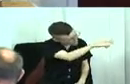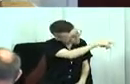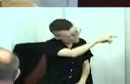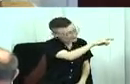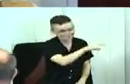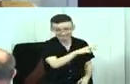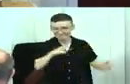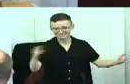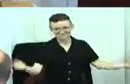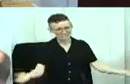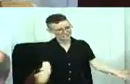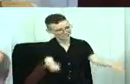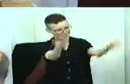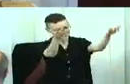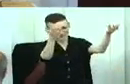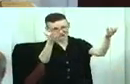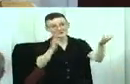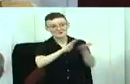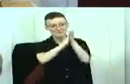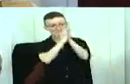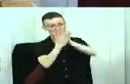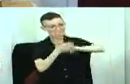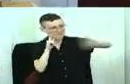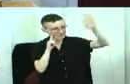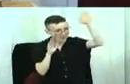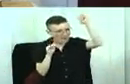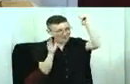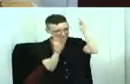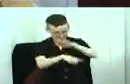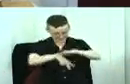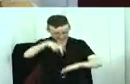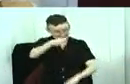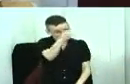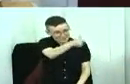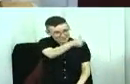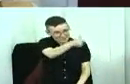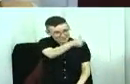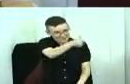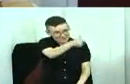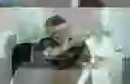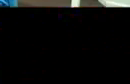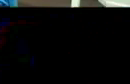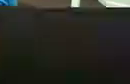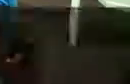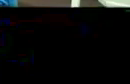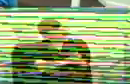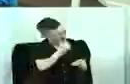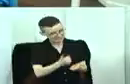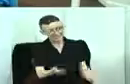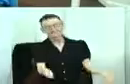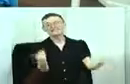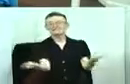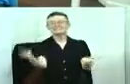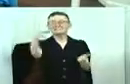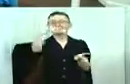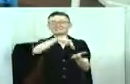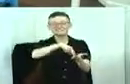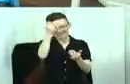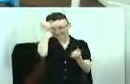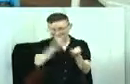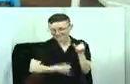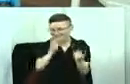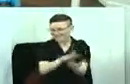Go forth and be the hope of the resurrection. Right. Amen? Amen. Let us rise and sing our closing